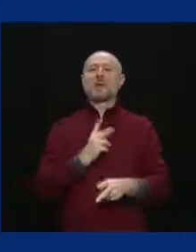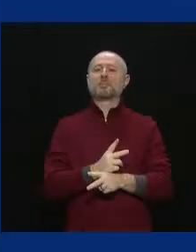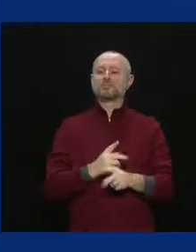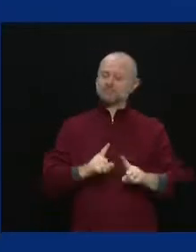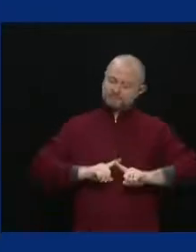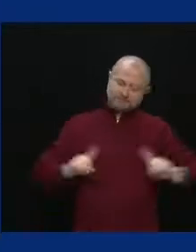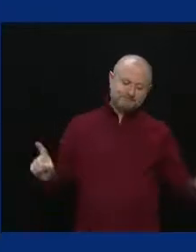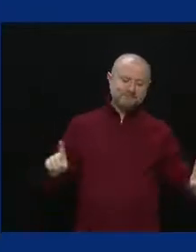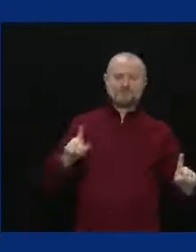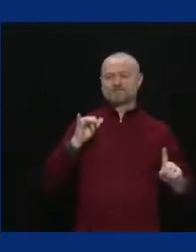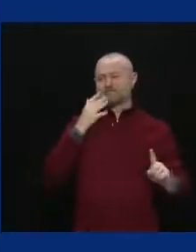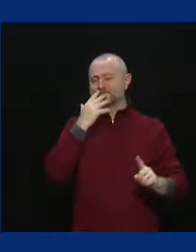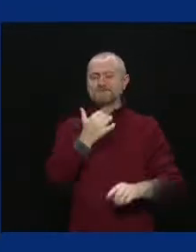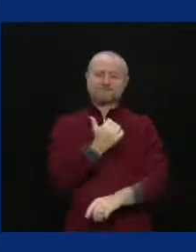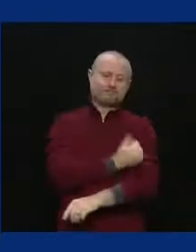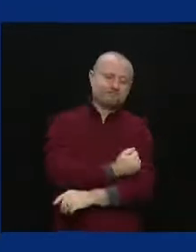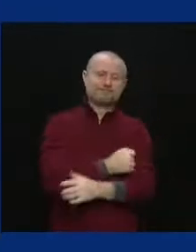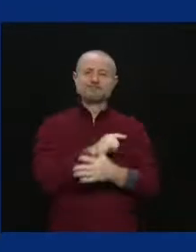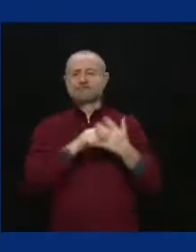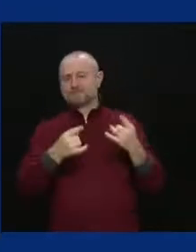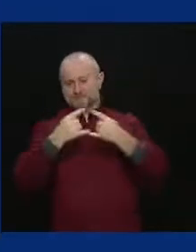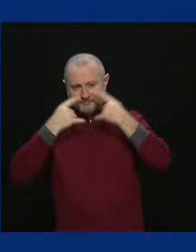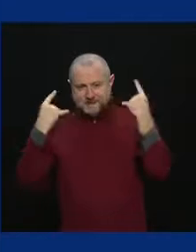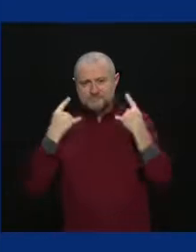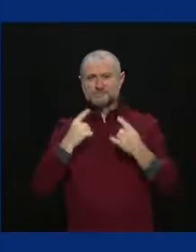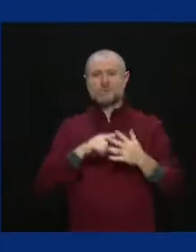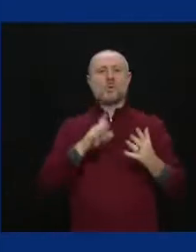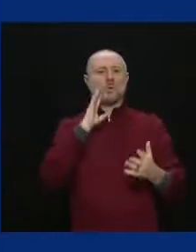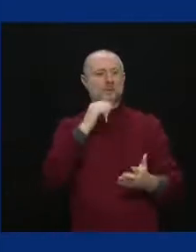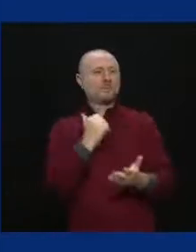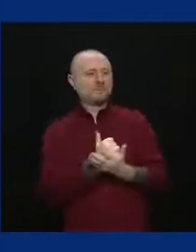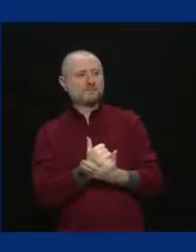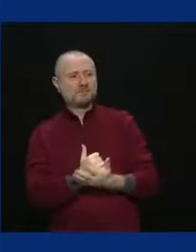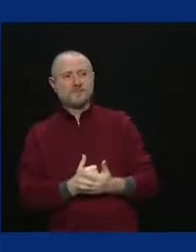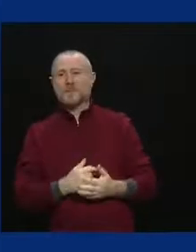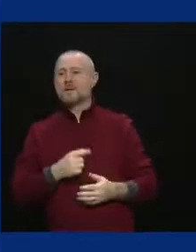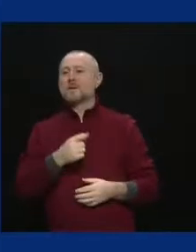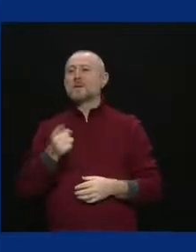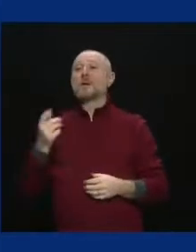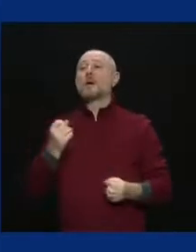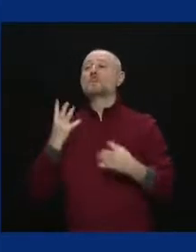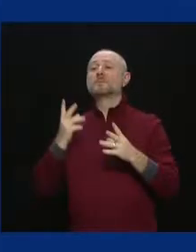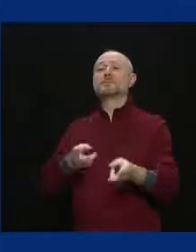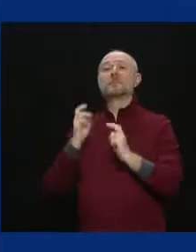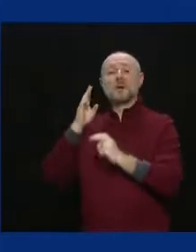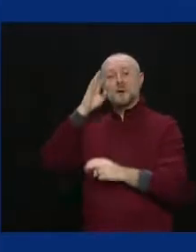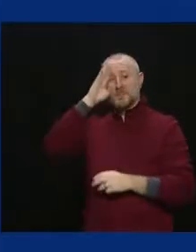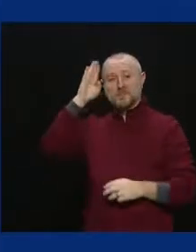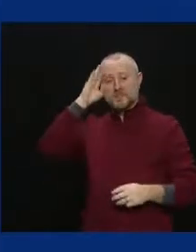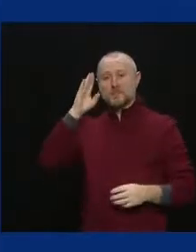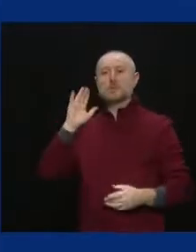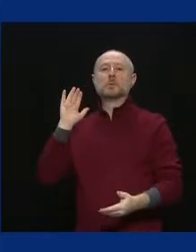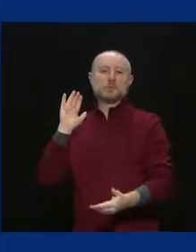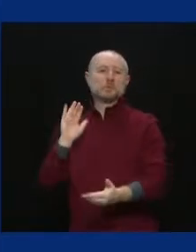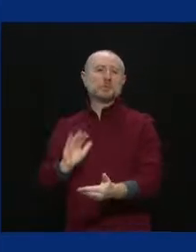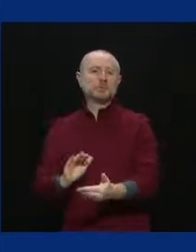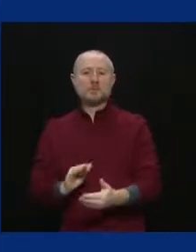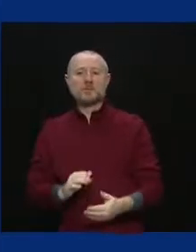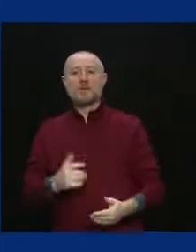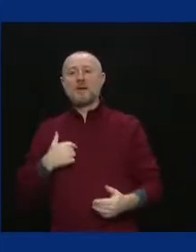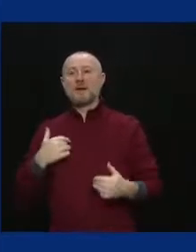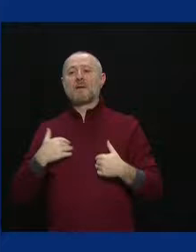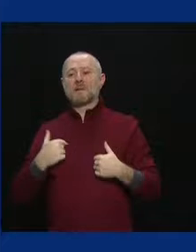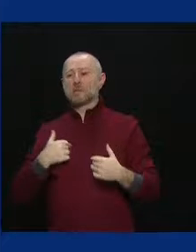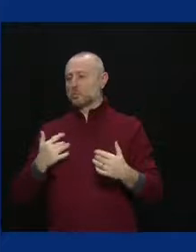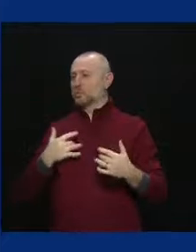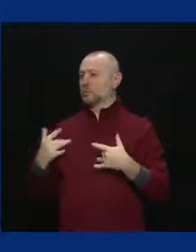getting vaccinated and wearing the mask is making a big difference. But our hospitalizations are down. That is what has been concerning. That's what kept me up at night, was whether or